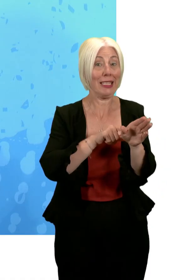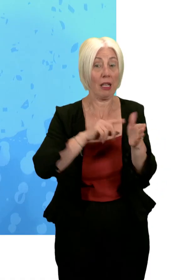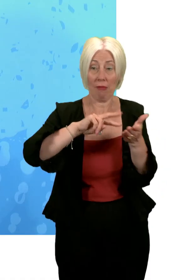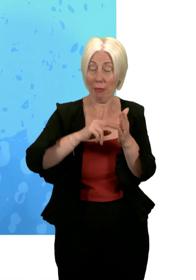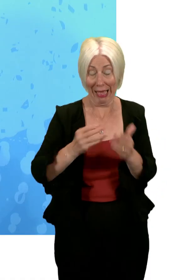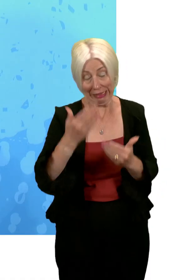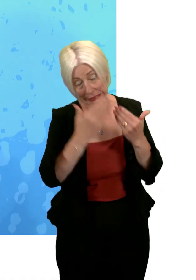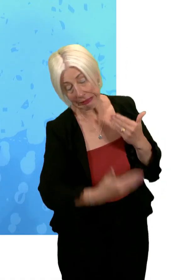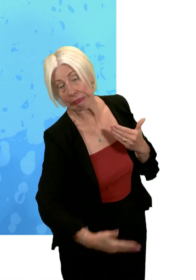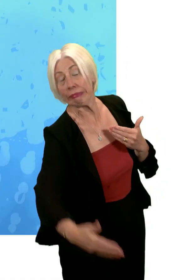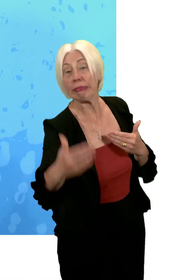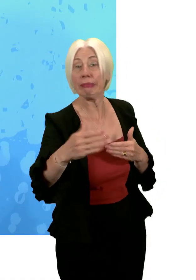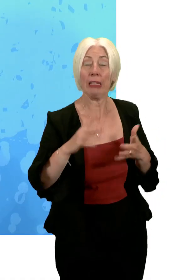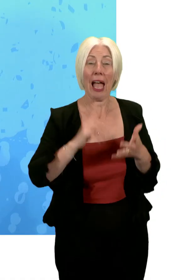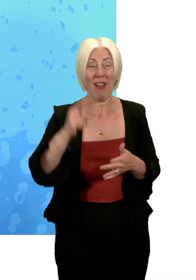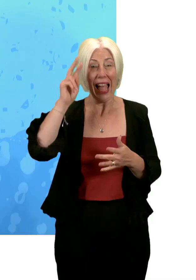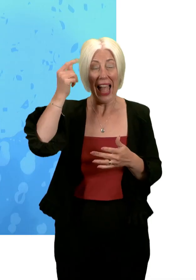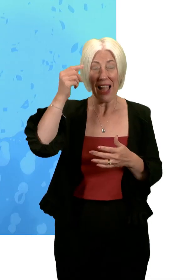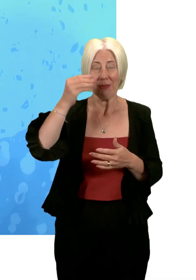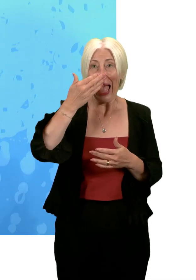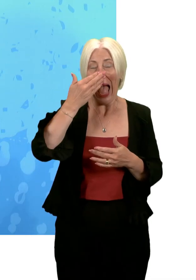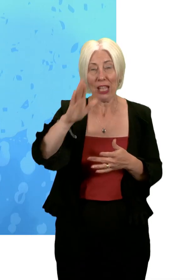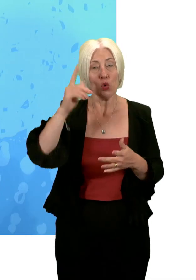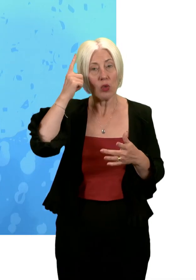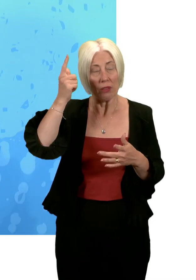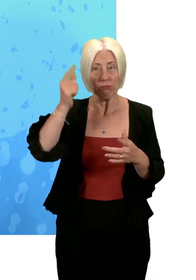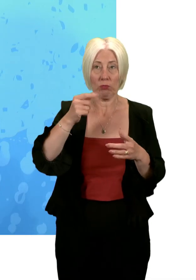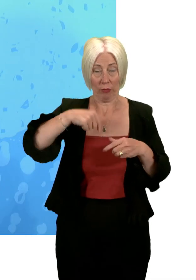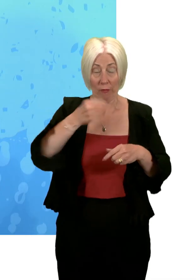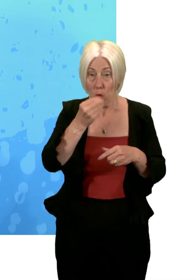change our attitude towards food in Scotland.